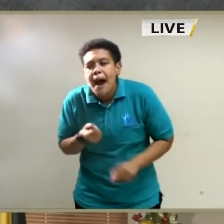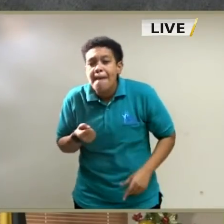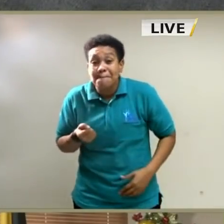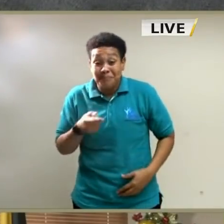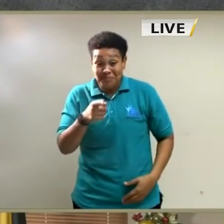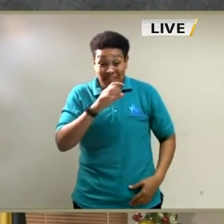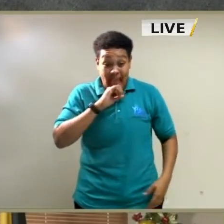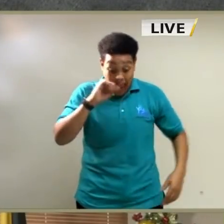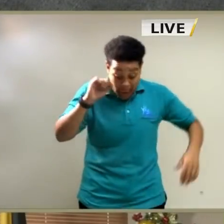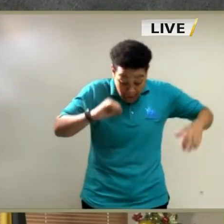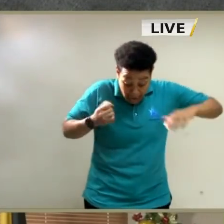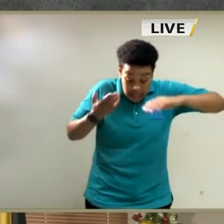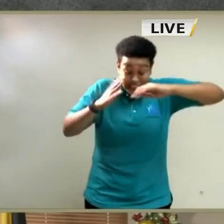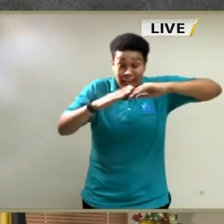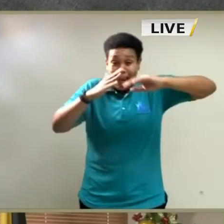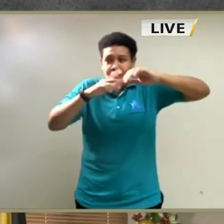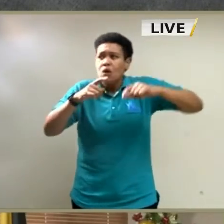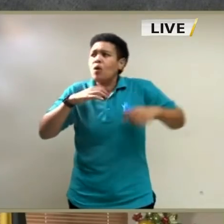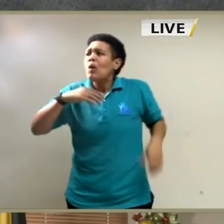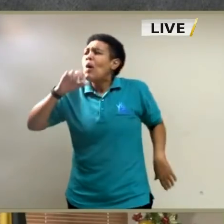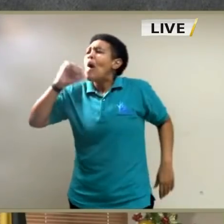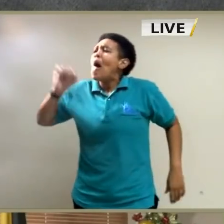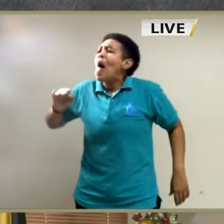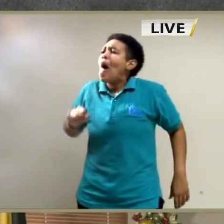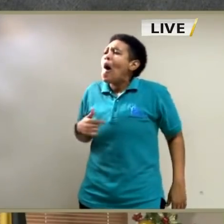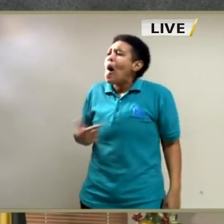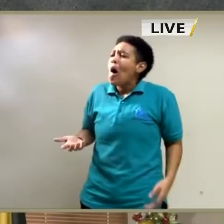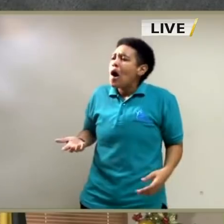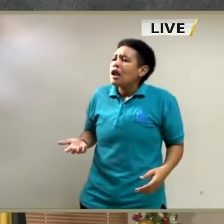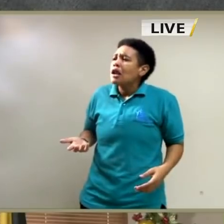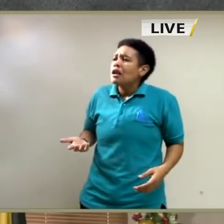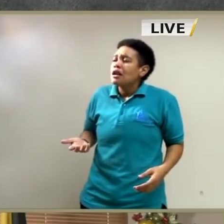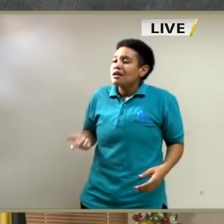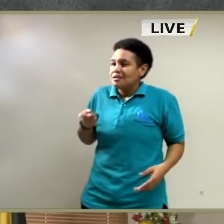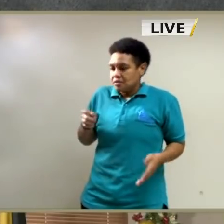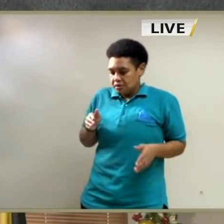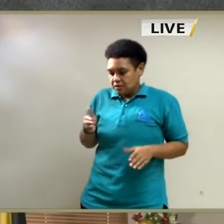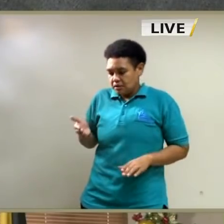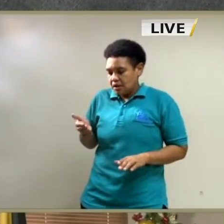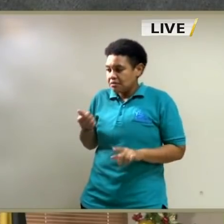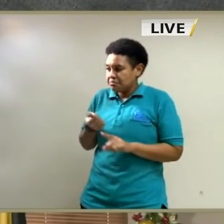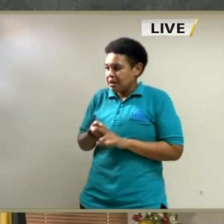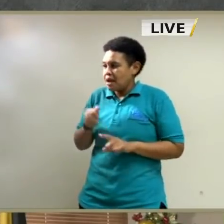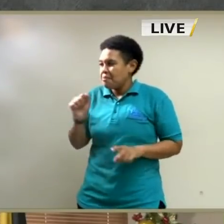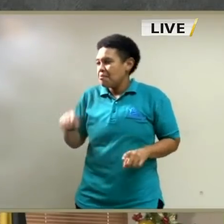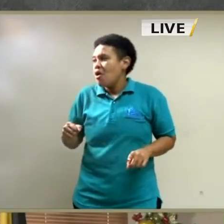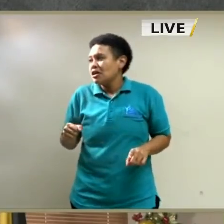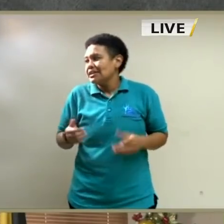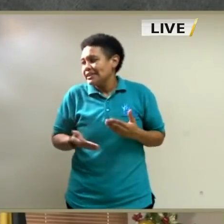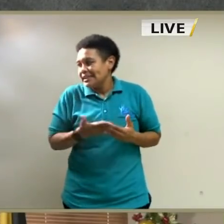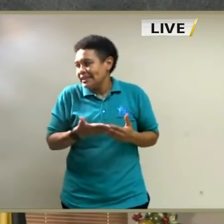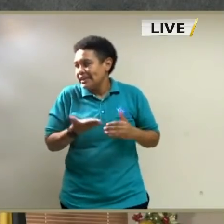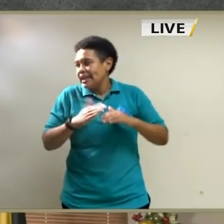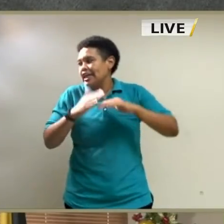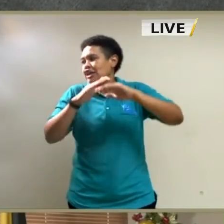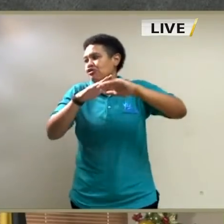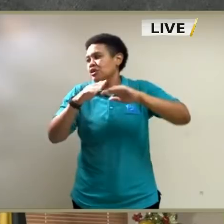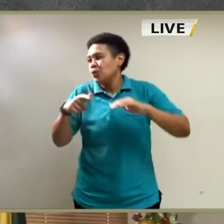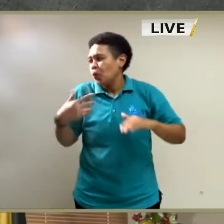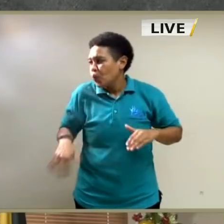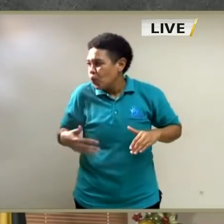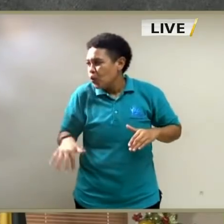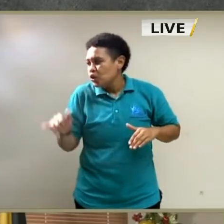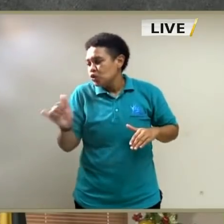age increases, the case fatality rate increases